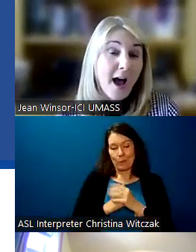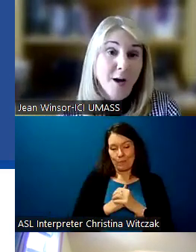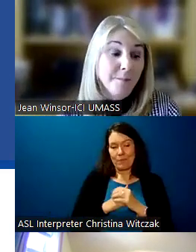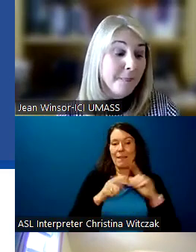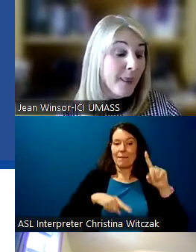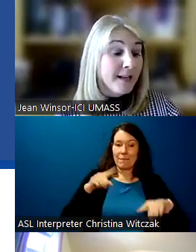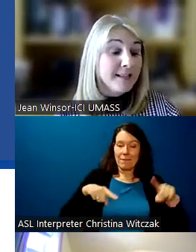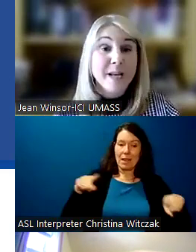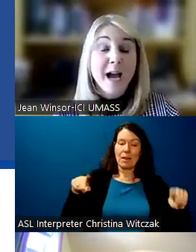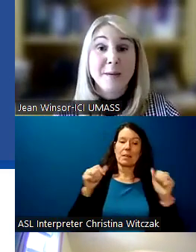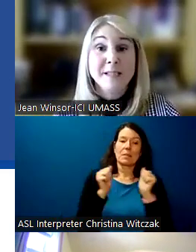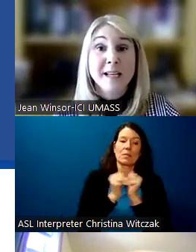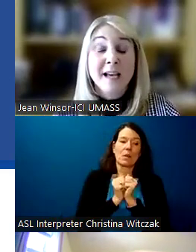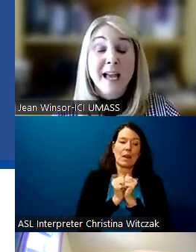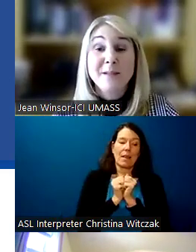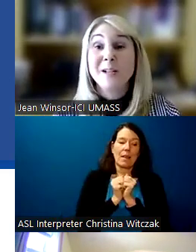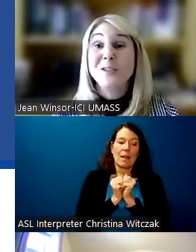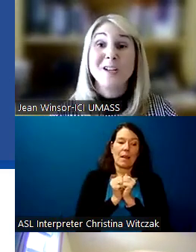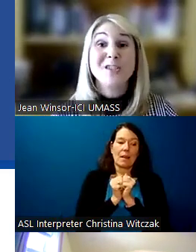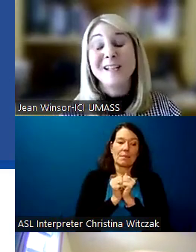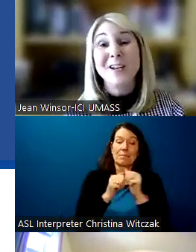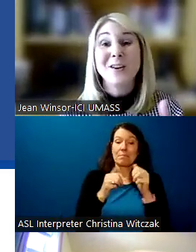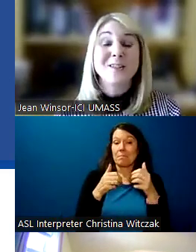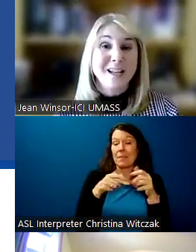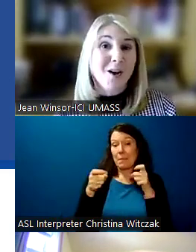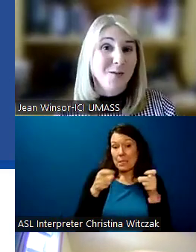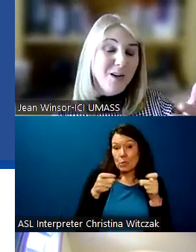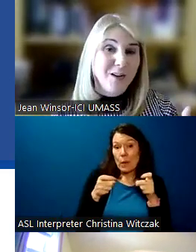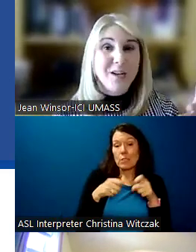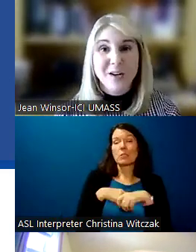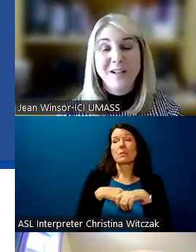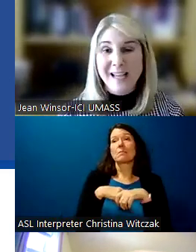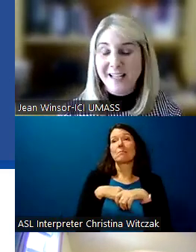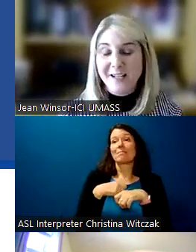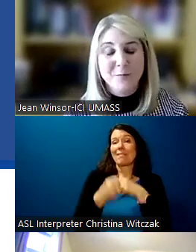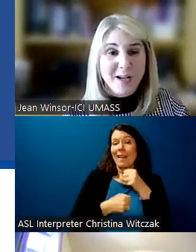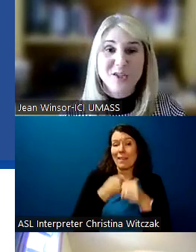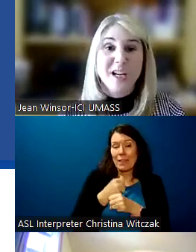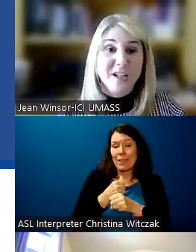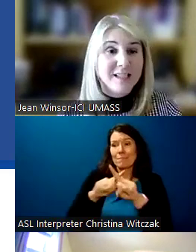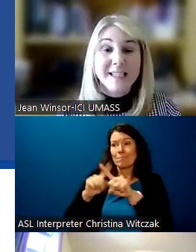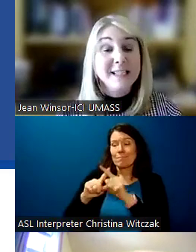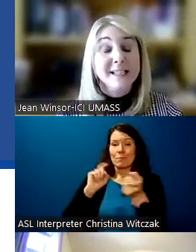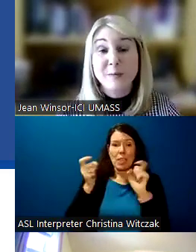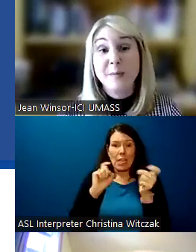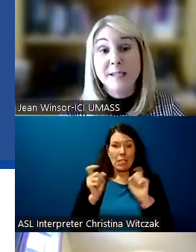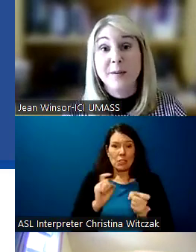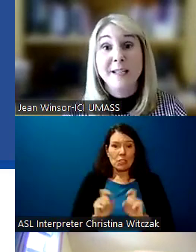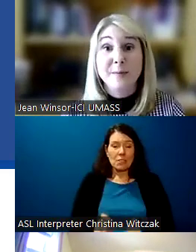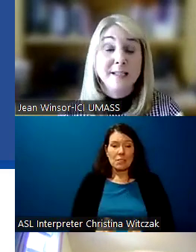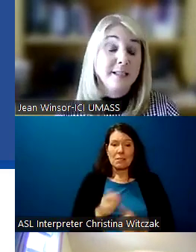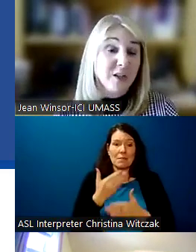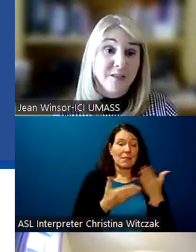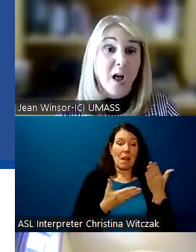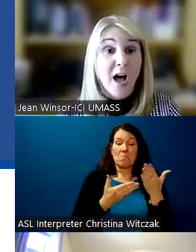by sometimes administration, year to year, executive branches changes in states, and sometimes some of